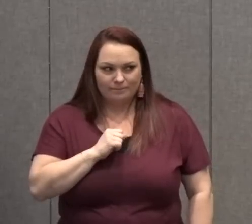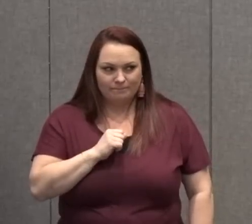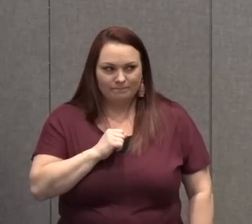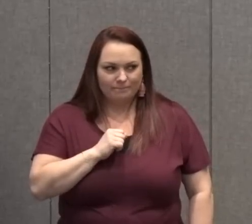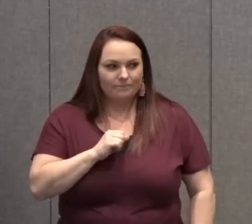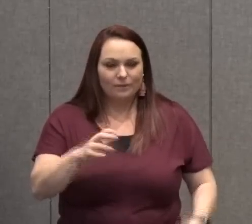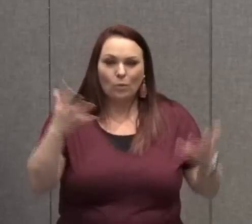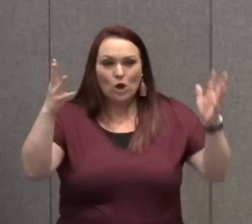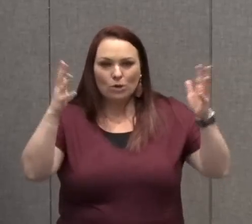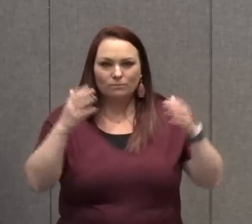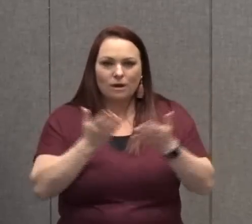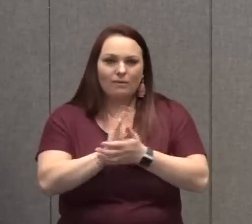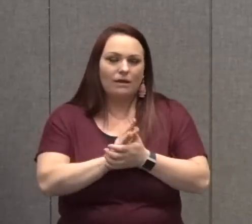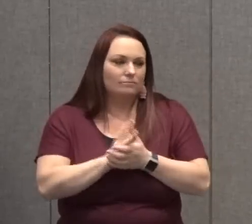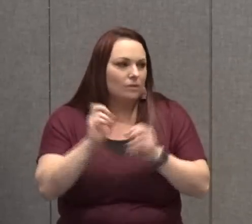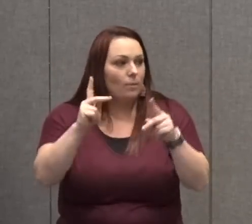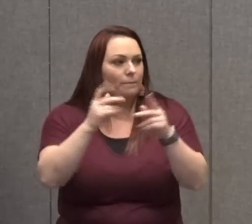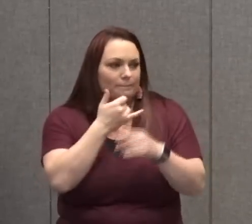all right